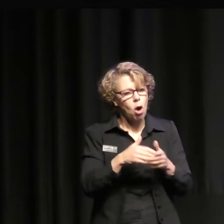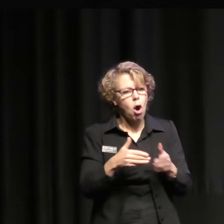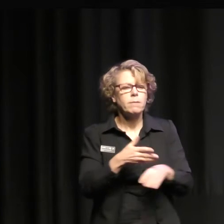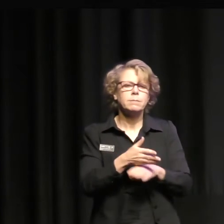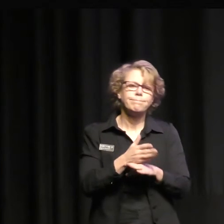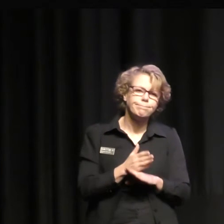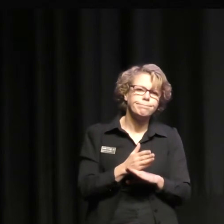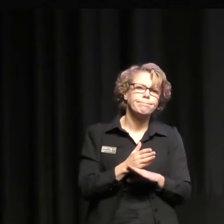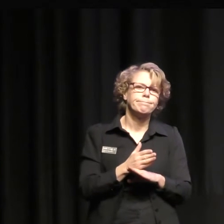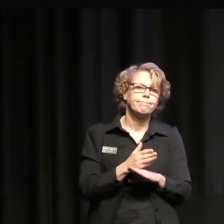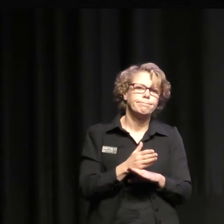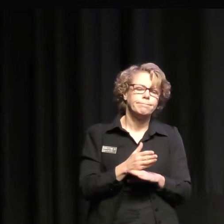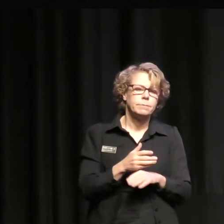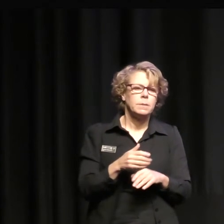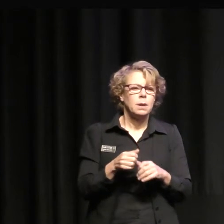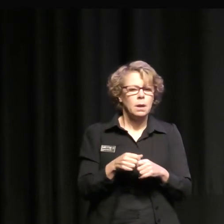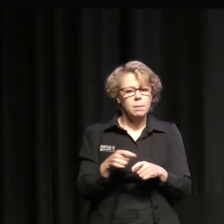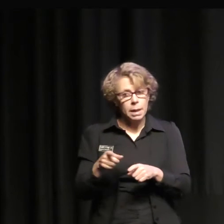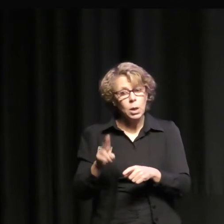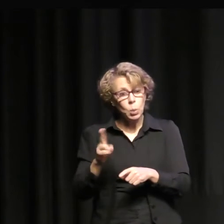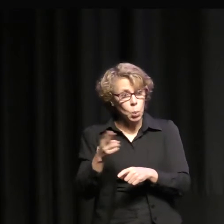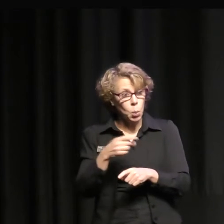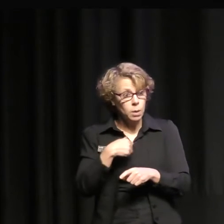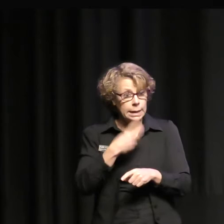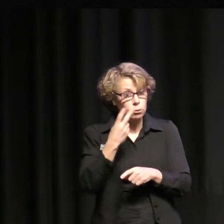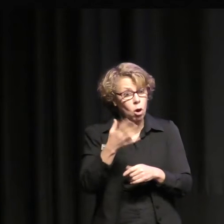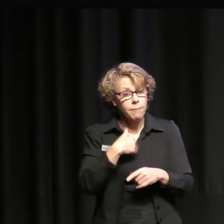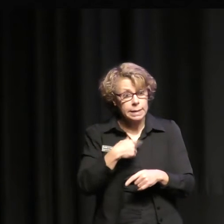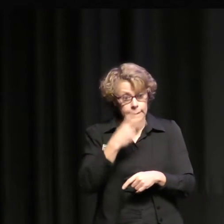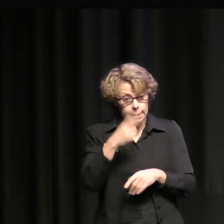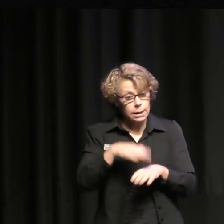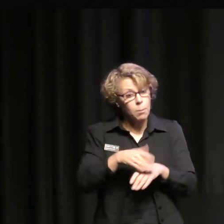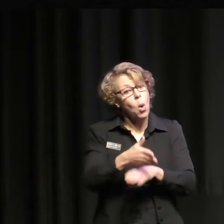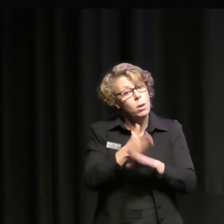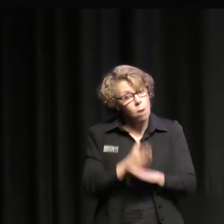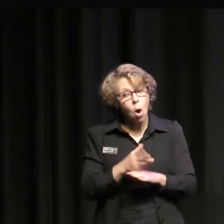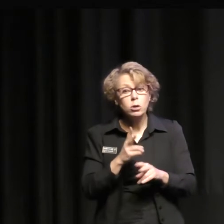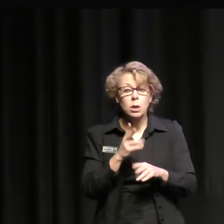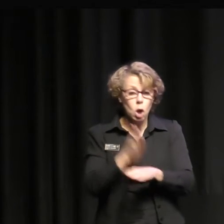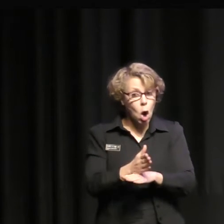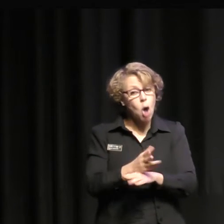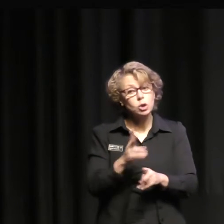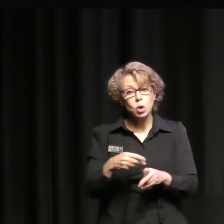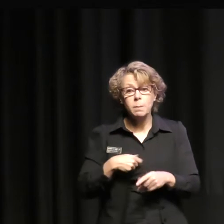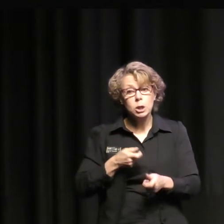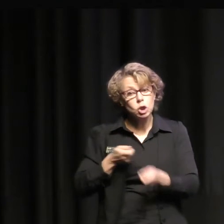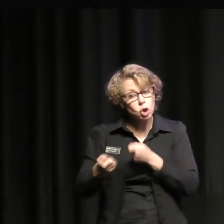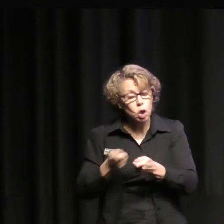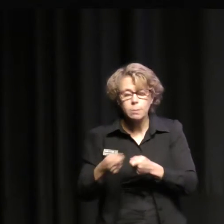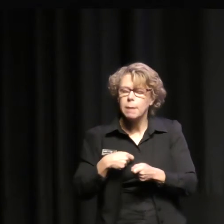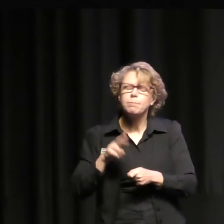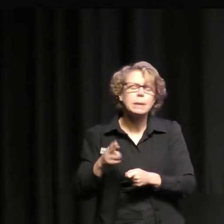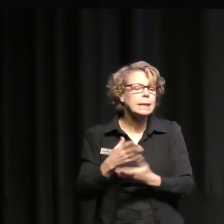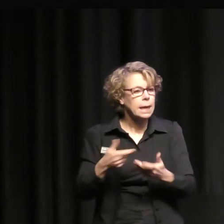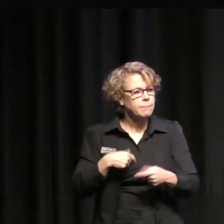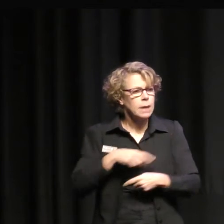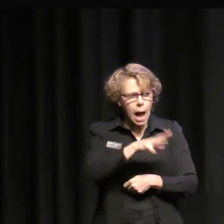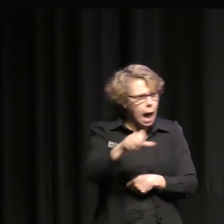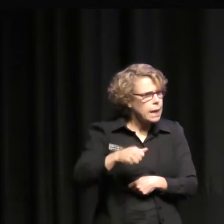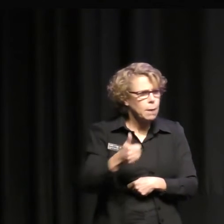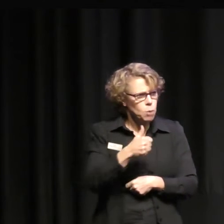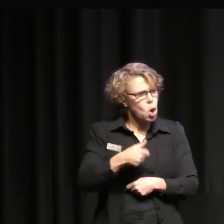We've turned it into a sin, a modern day sin. But it's not a sin. We need it. I need it. You